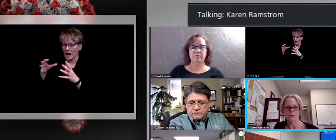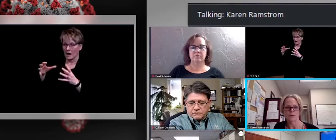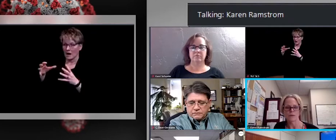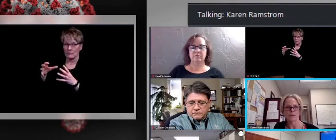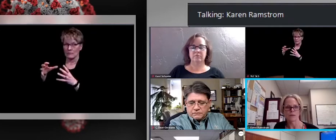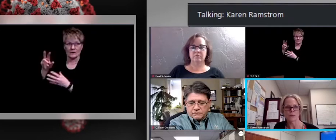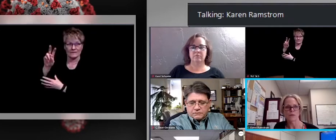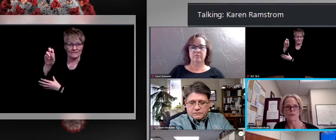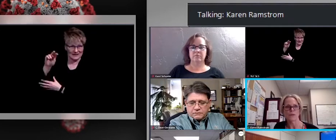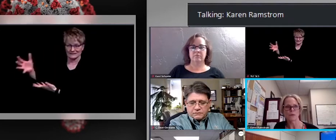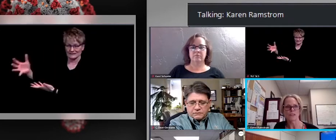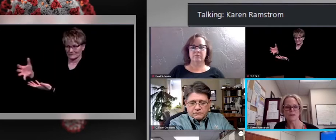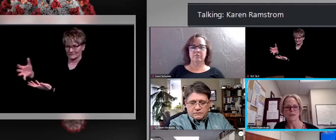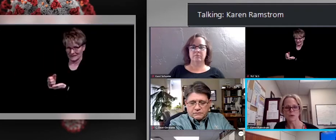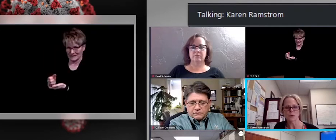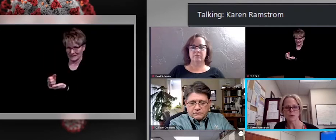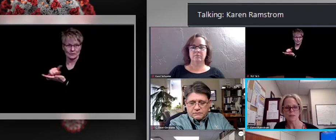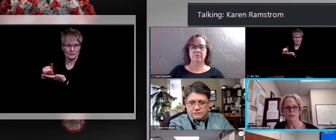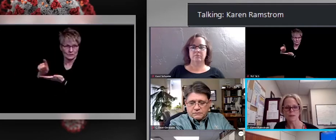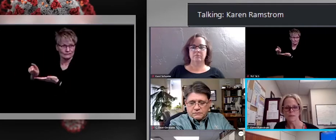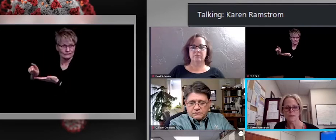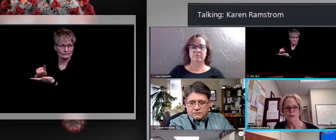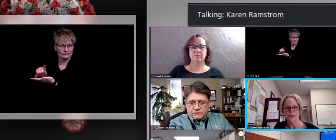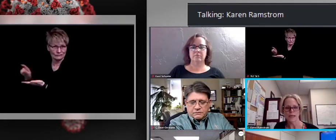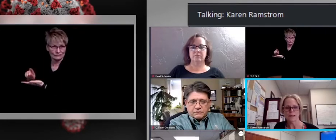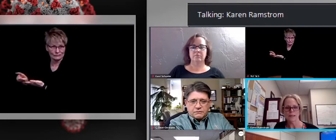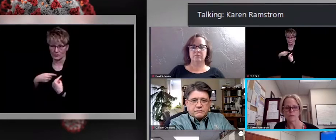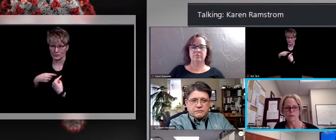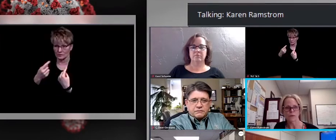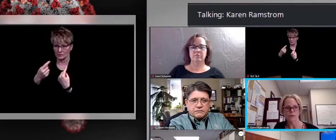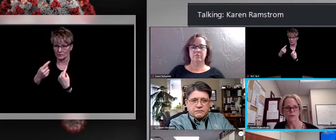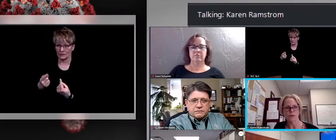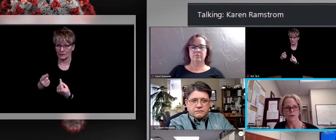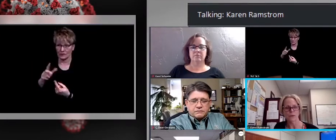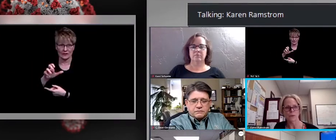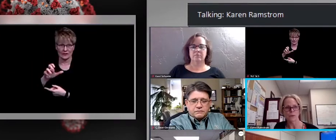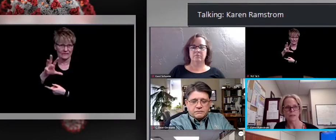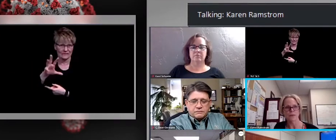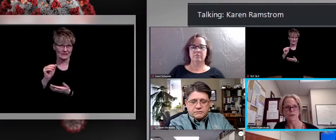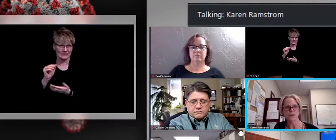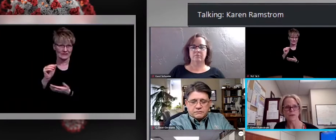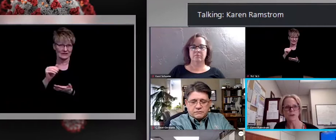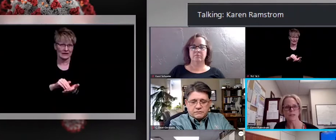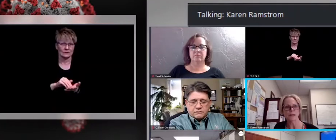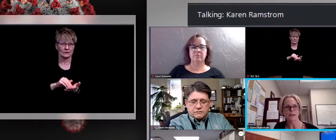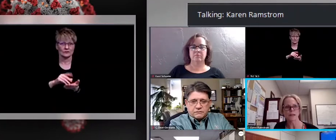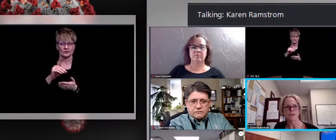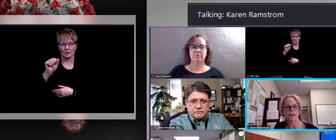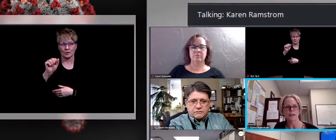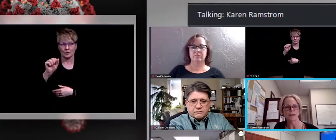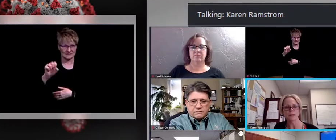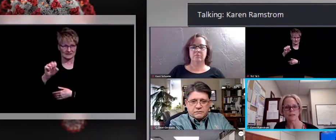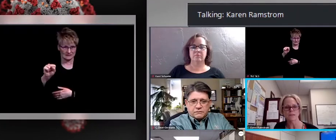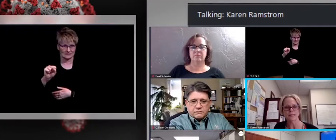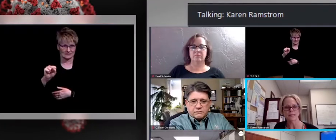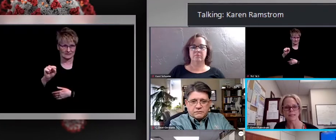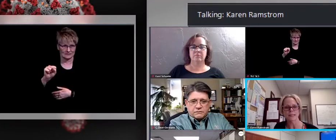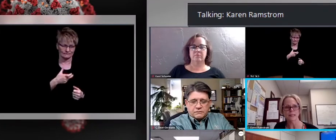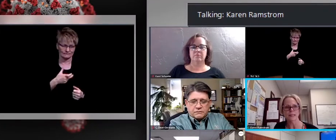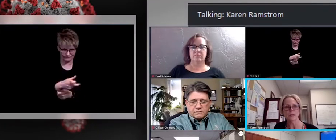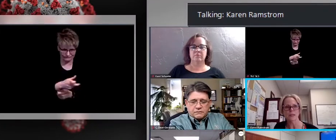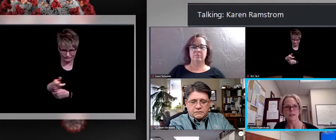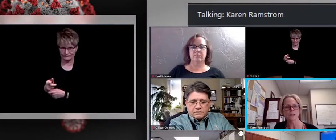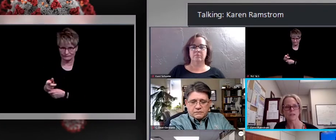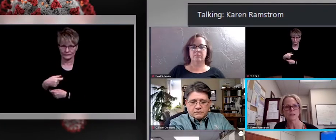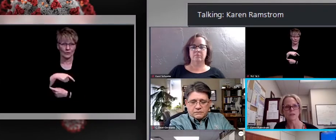approximately 53,000 doses. To date, we received our first allocation of the Janssen vaccine